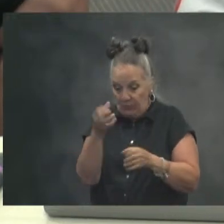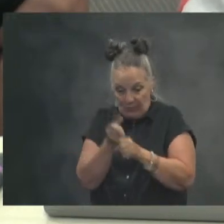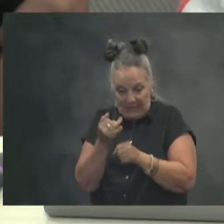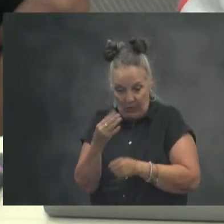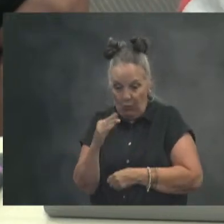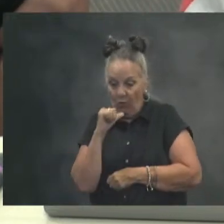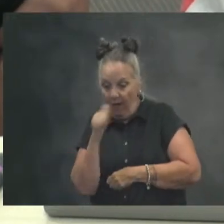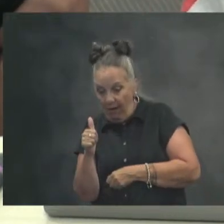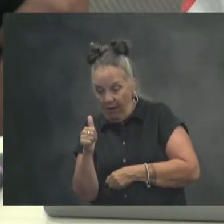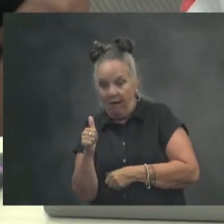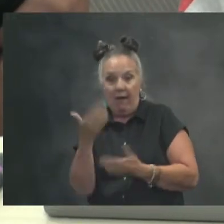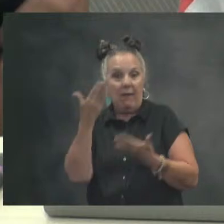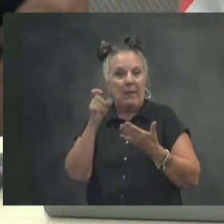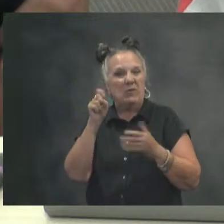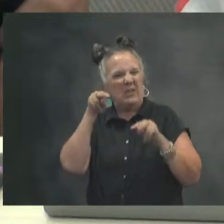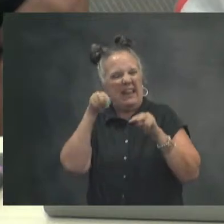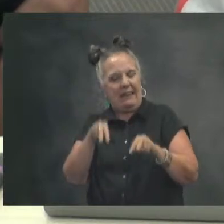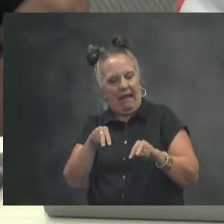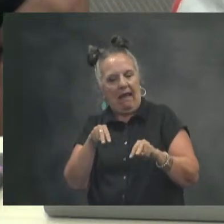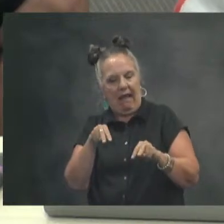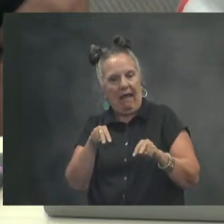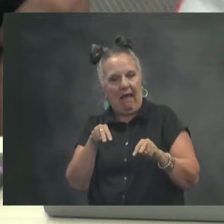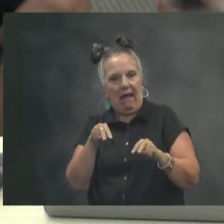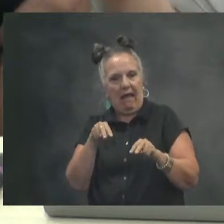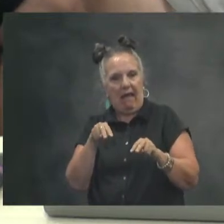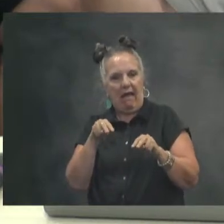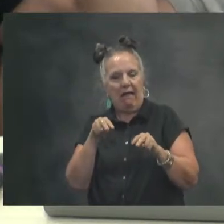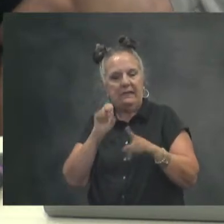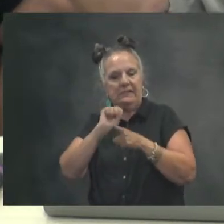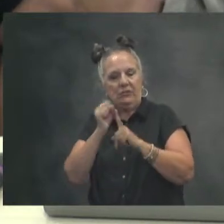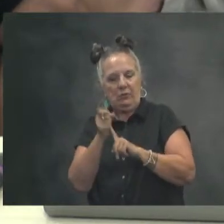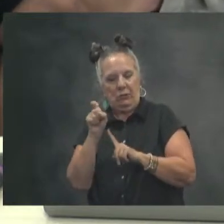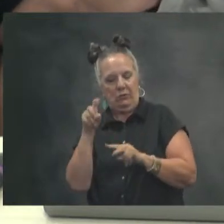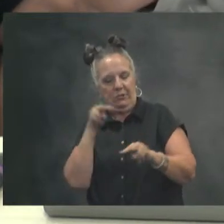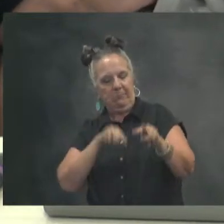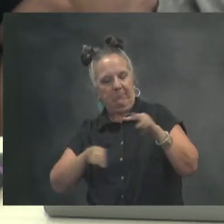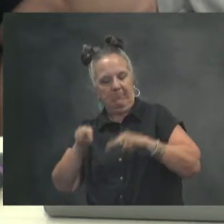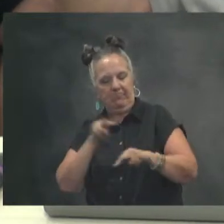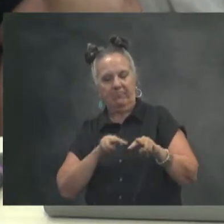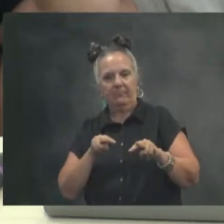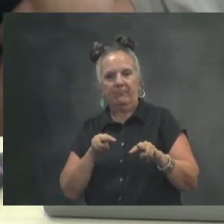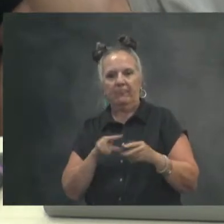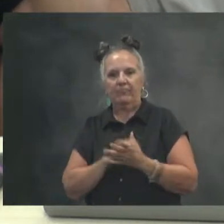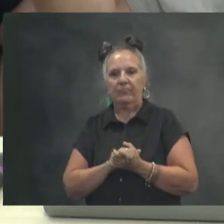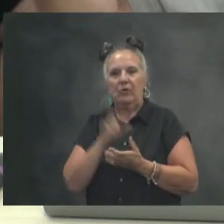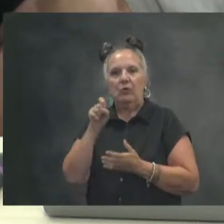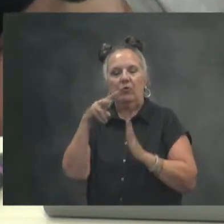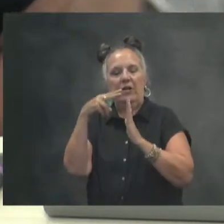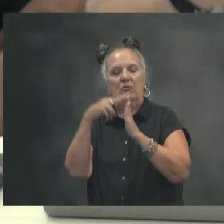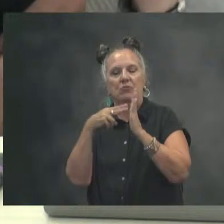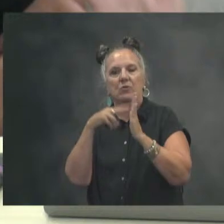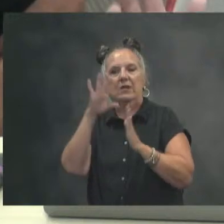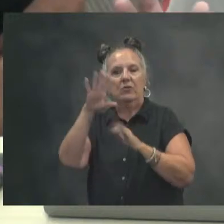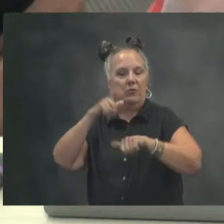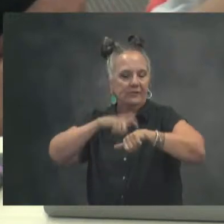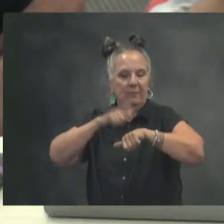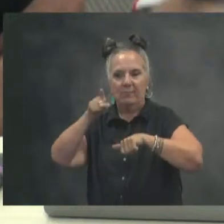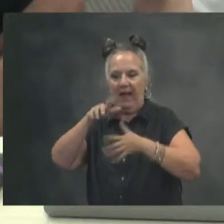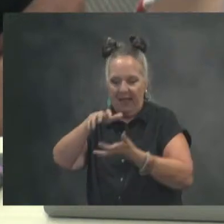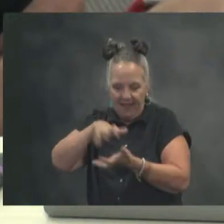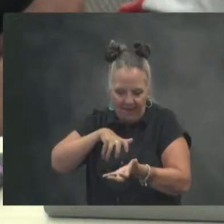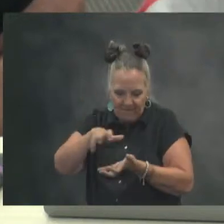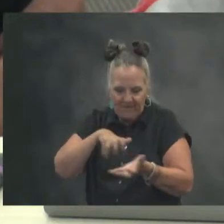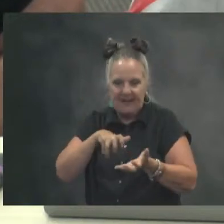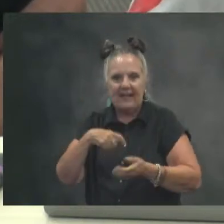that's an area you need to take a look at. So that's why, and I had a little thing there, you can read at your leisure. You might laugh at it